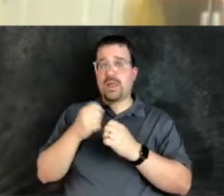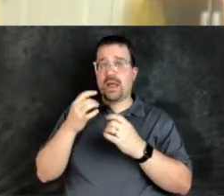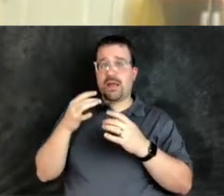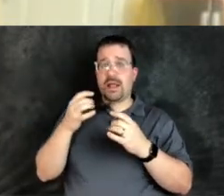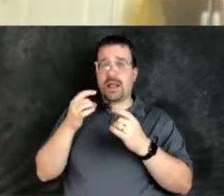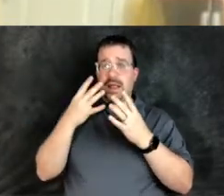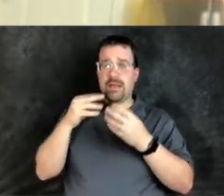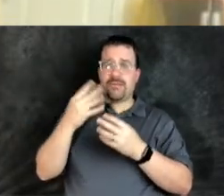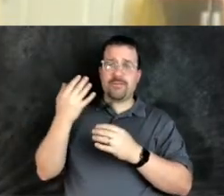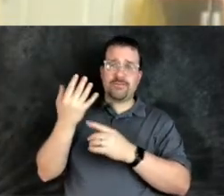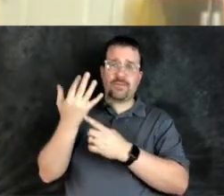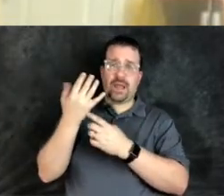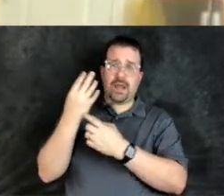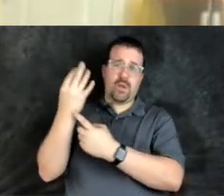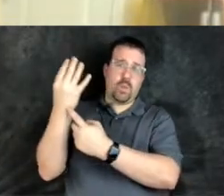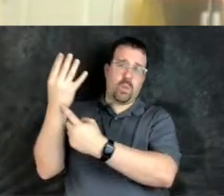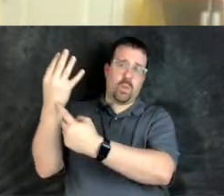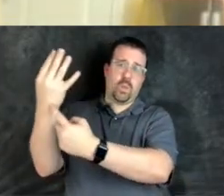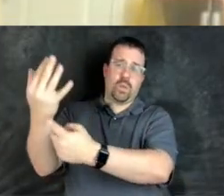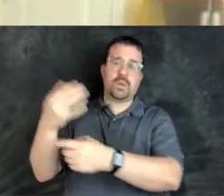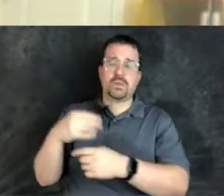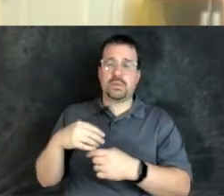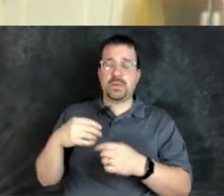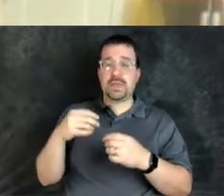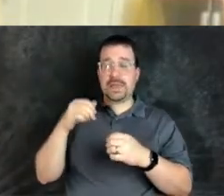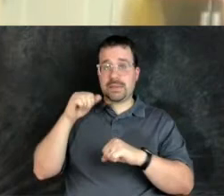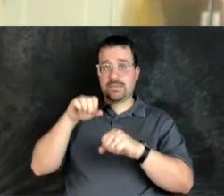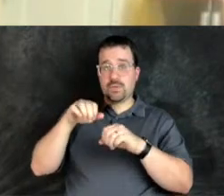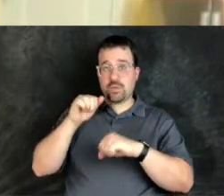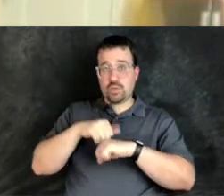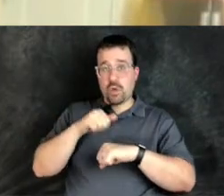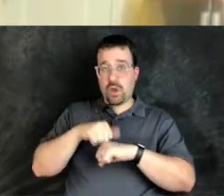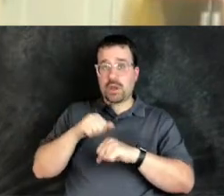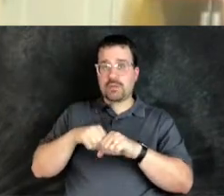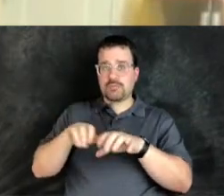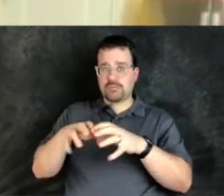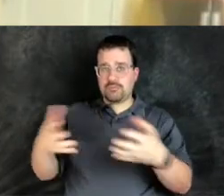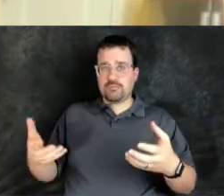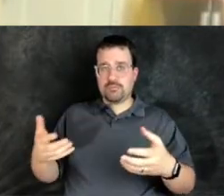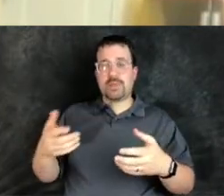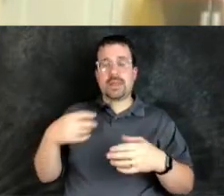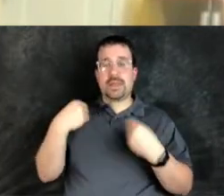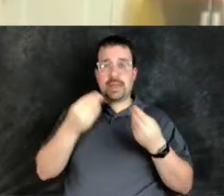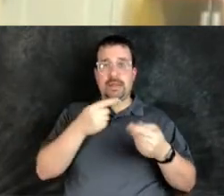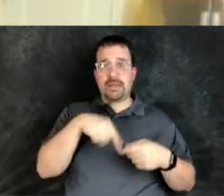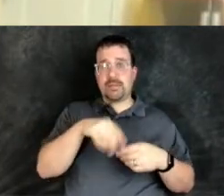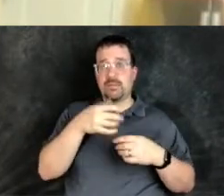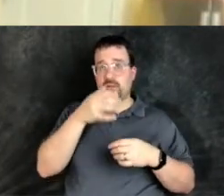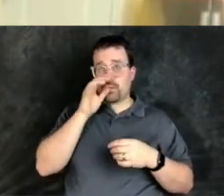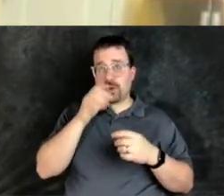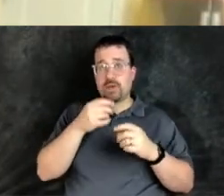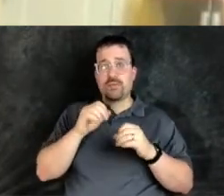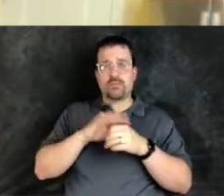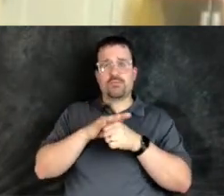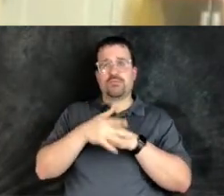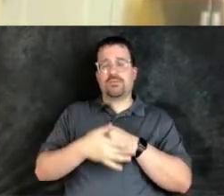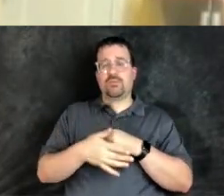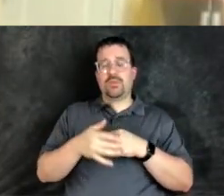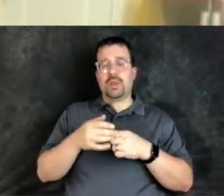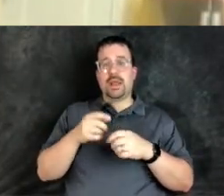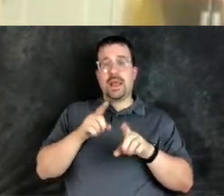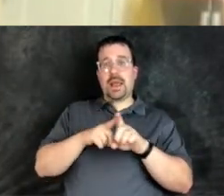light. He split rocks open in the wilderness, and gave them drink